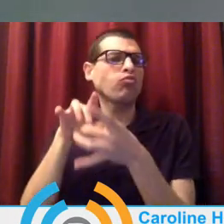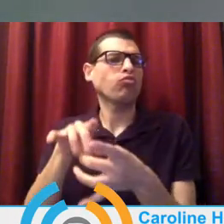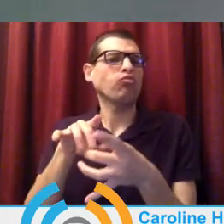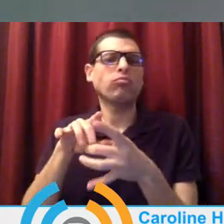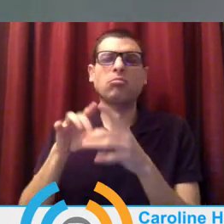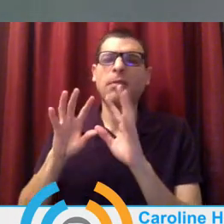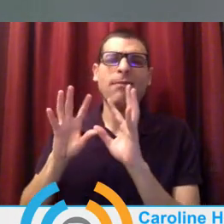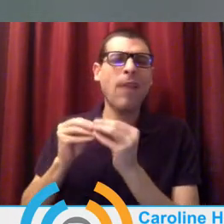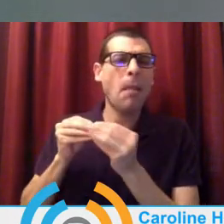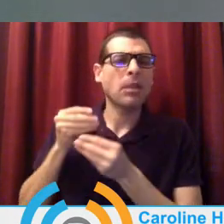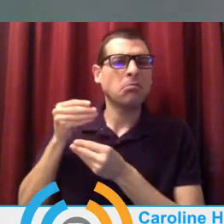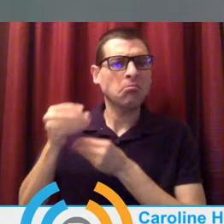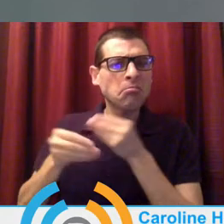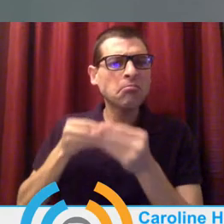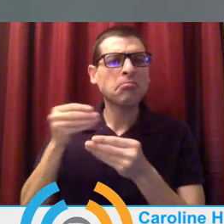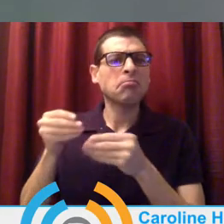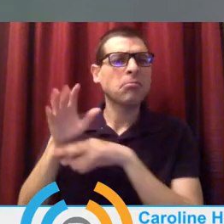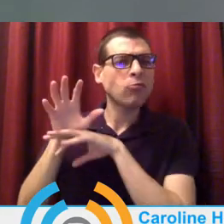live on.